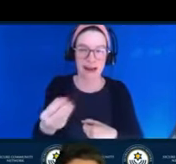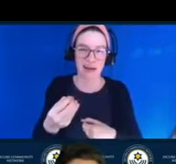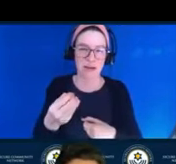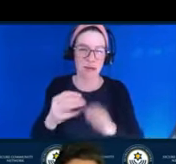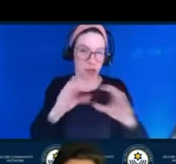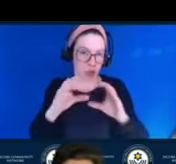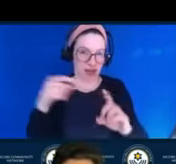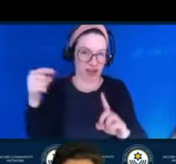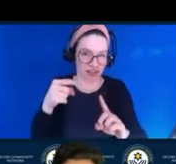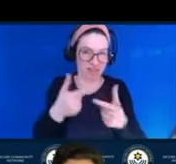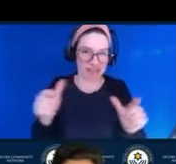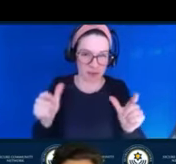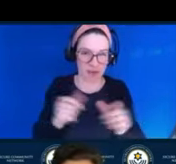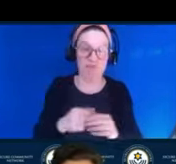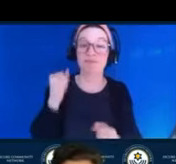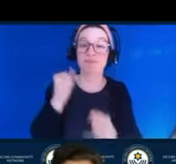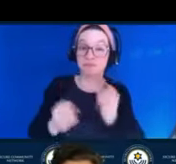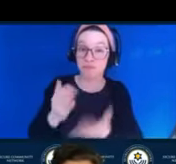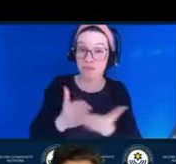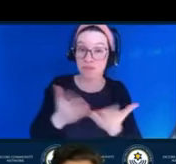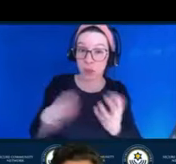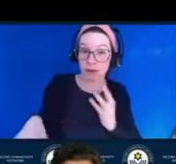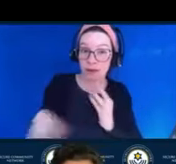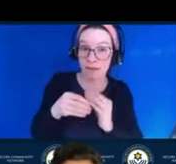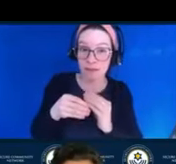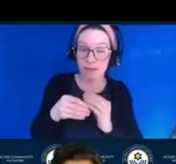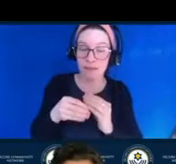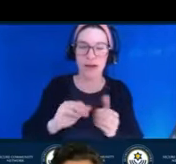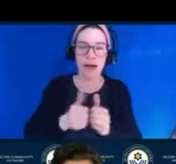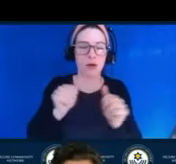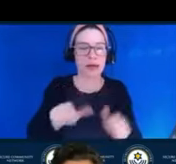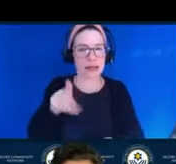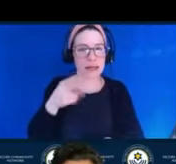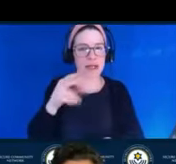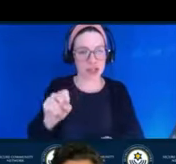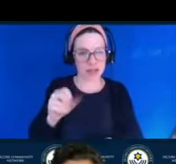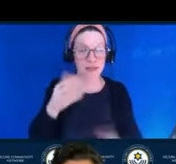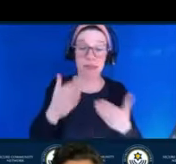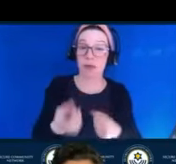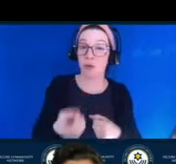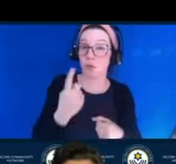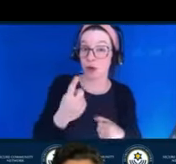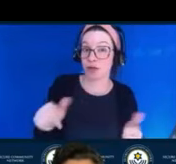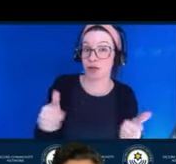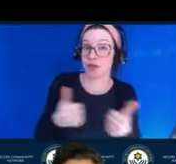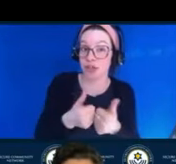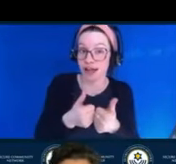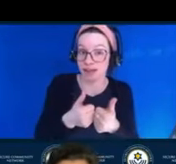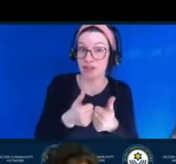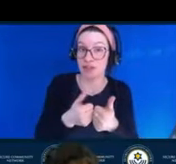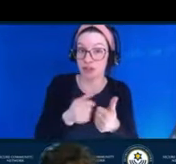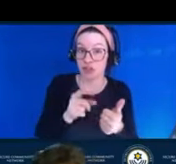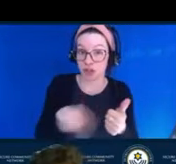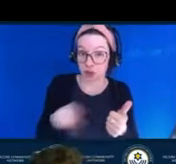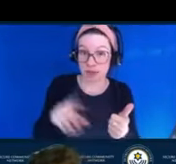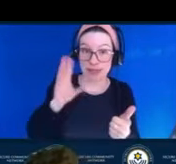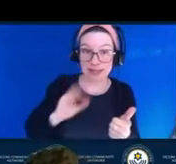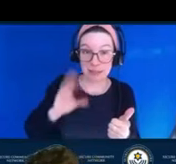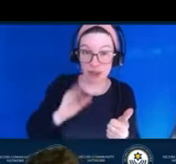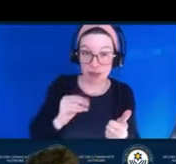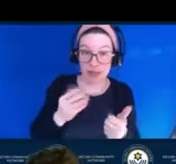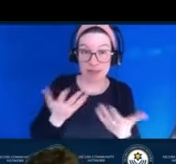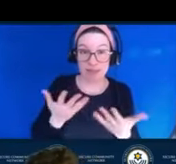The last piece I'd add here, I think, is how can DHS sort of, a challenge maybe to our colleagues at DHS of how do you take a leadership role